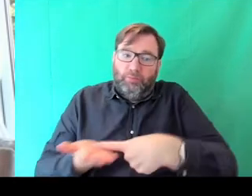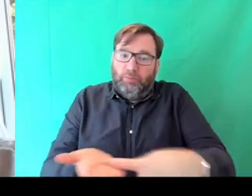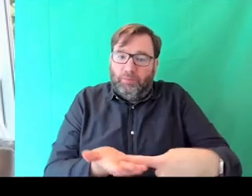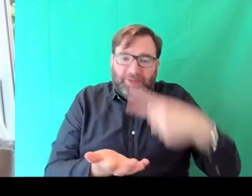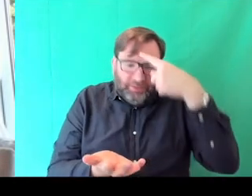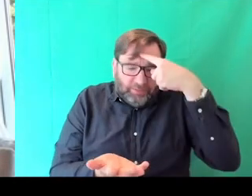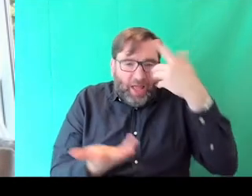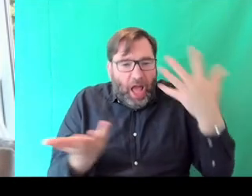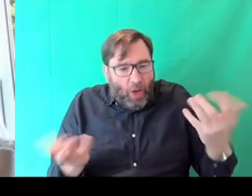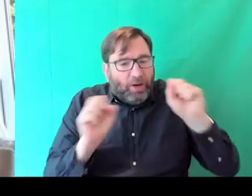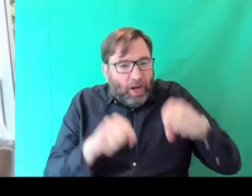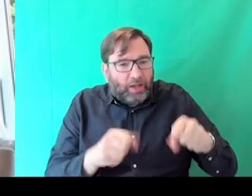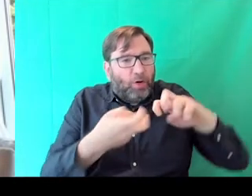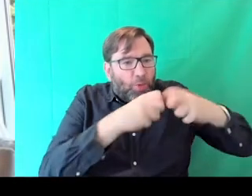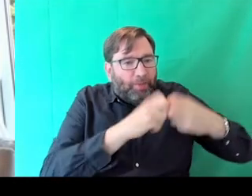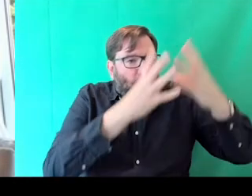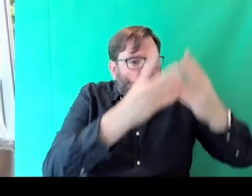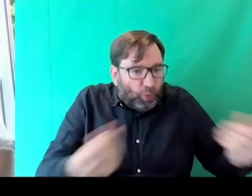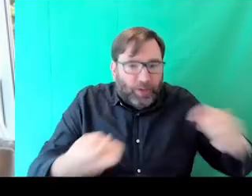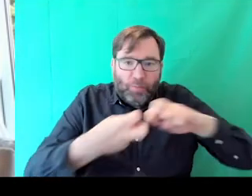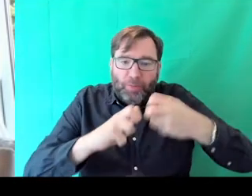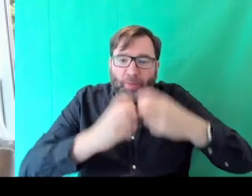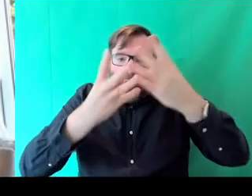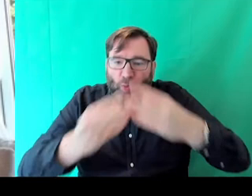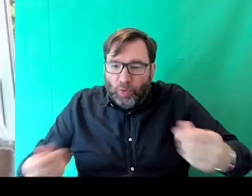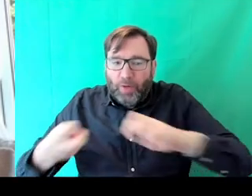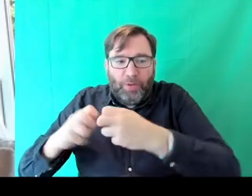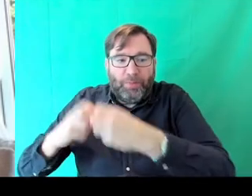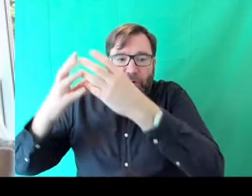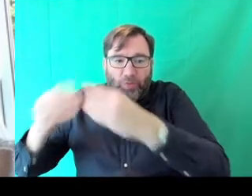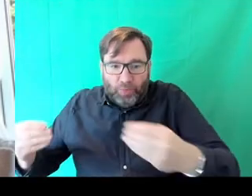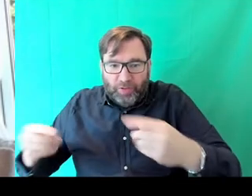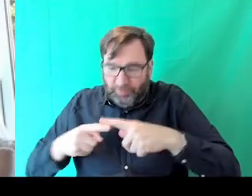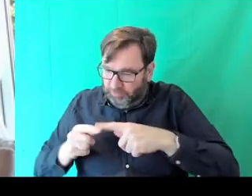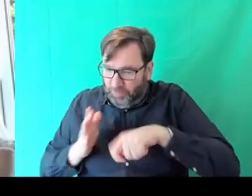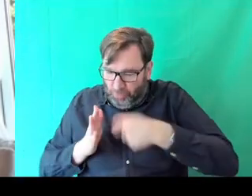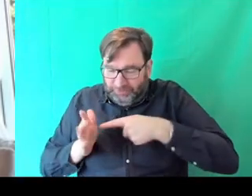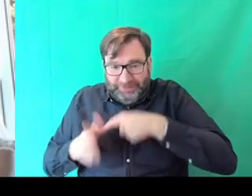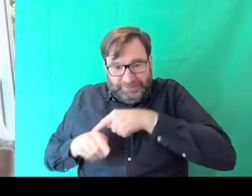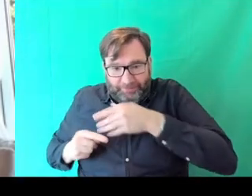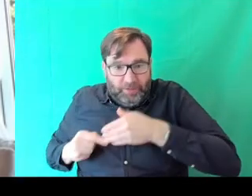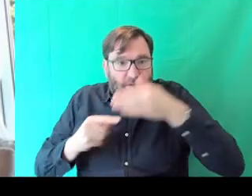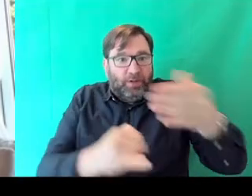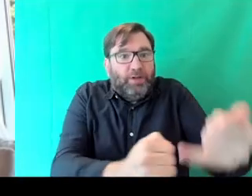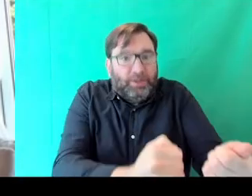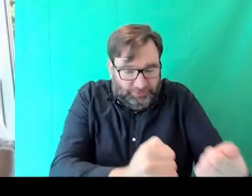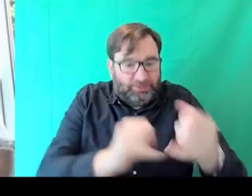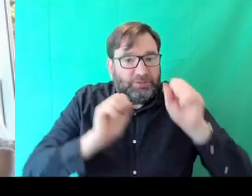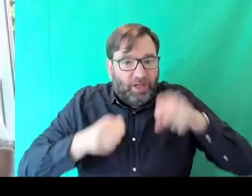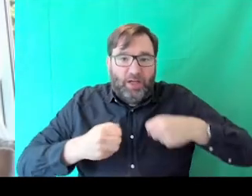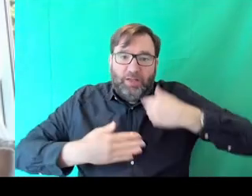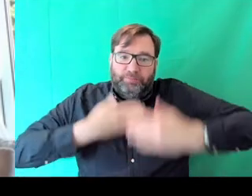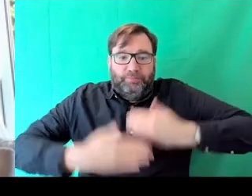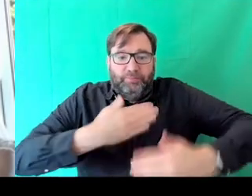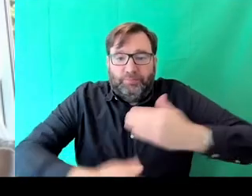sure that it's not an afterthought, you know, building something or designing something. And then after you've delivered it, thinking, oh, wait, did we check the